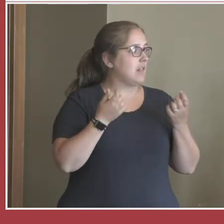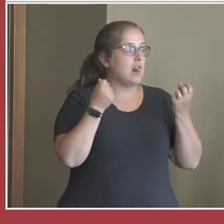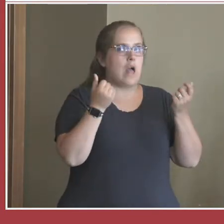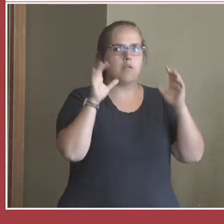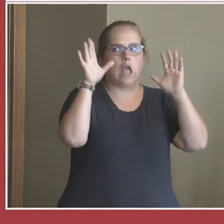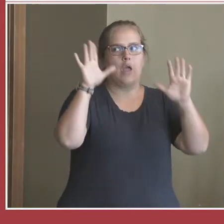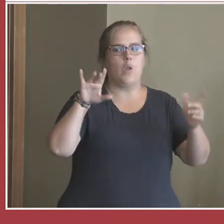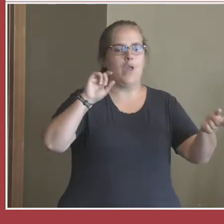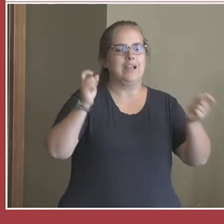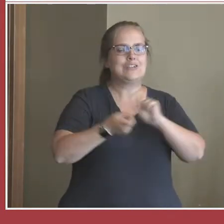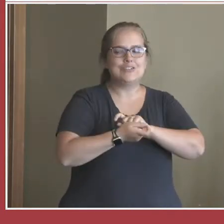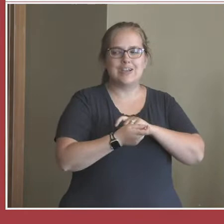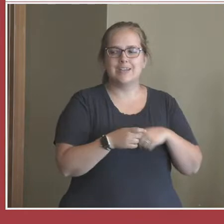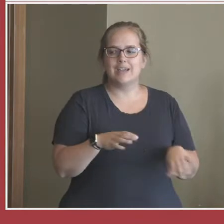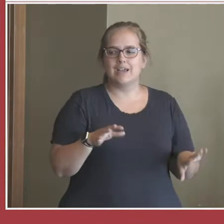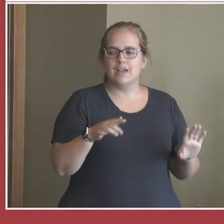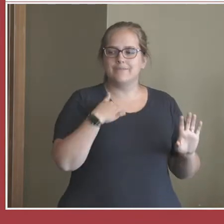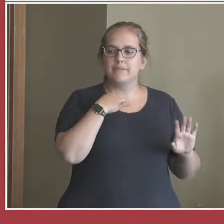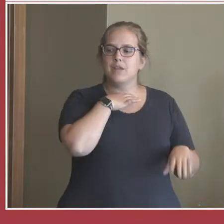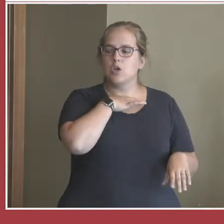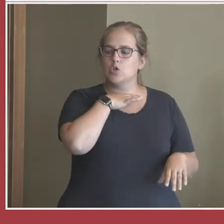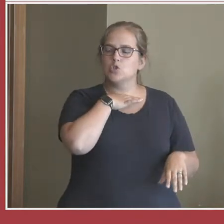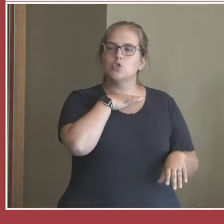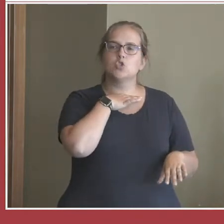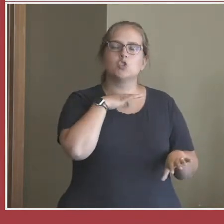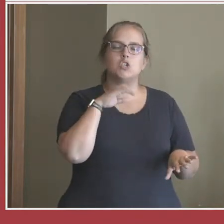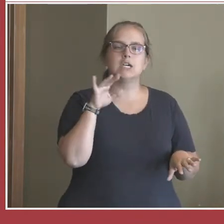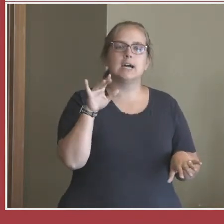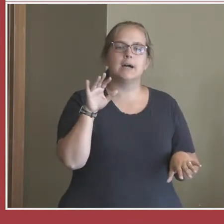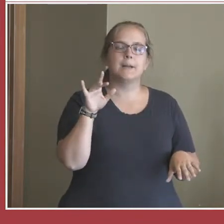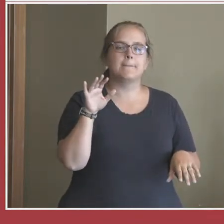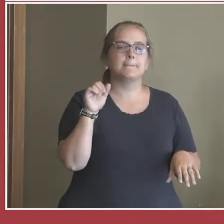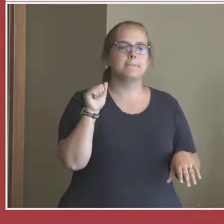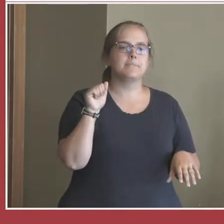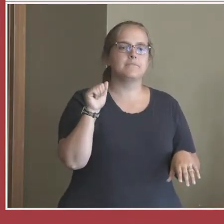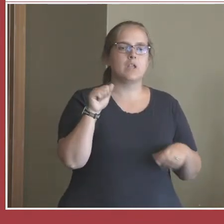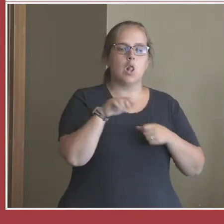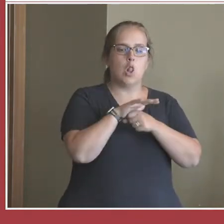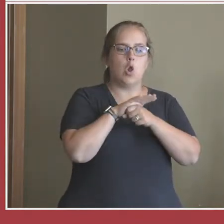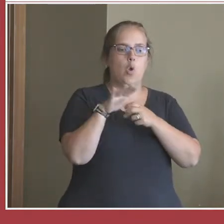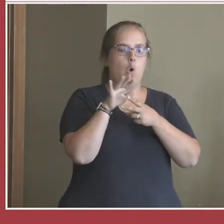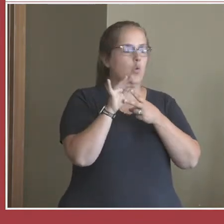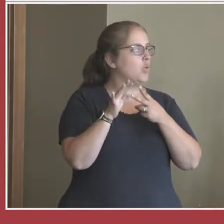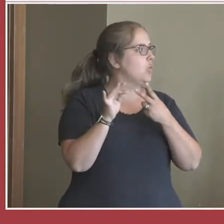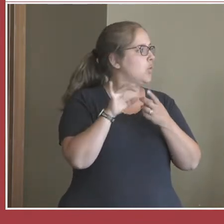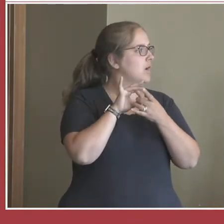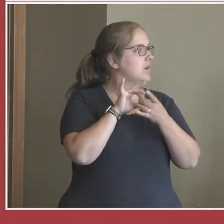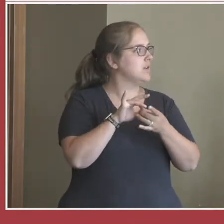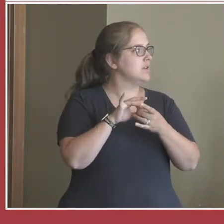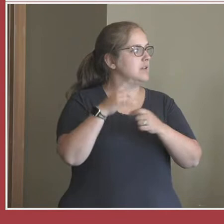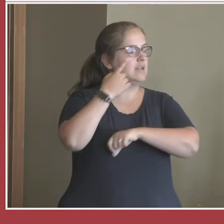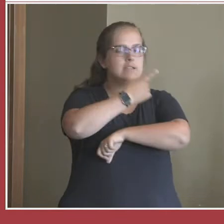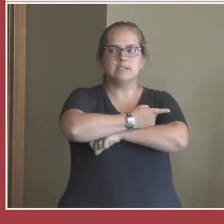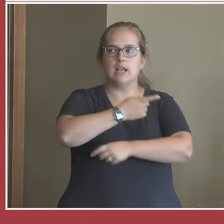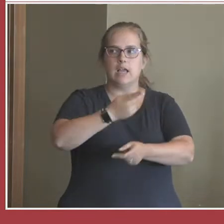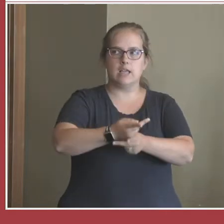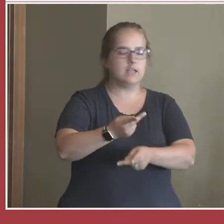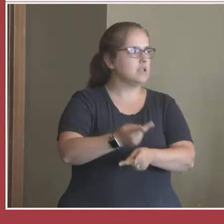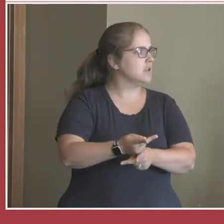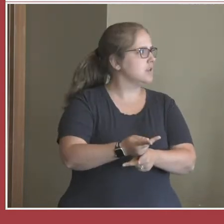great changes. I am curious about the location choice with regard to daycare, and